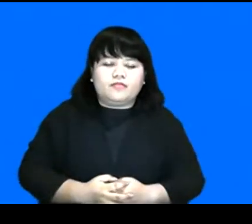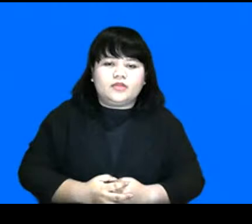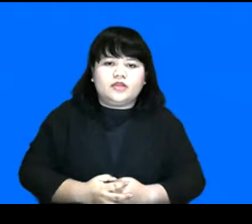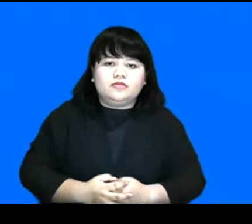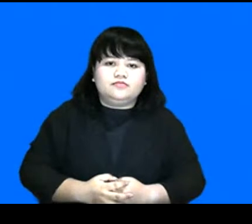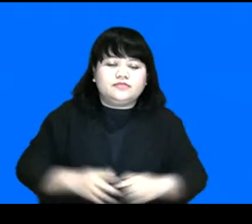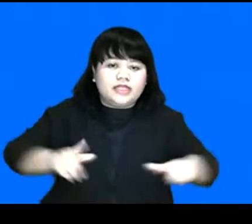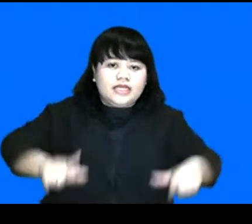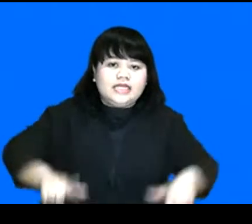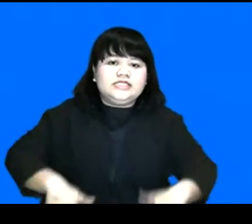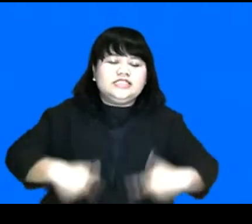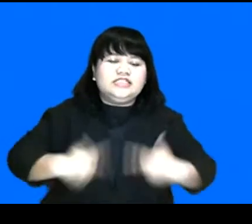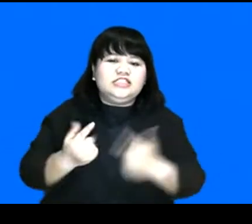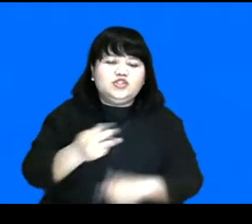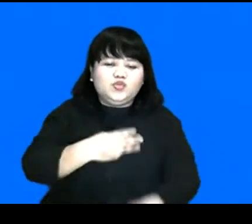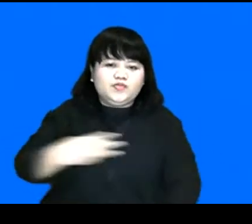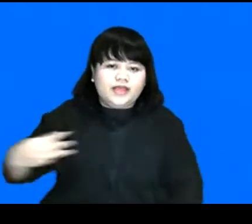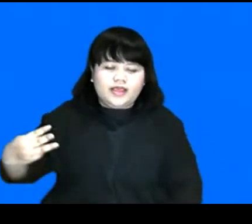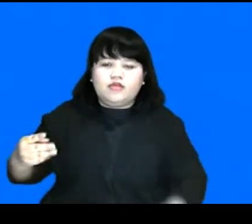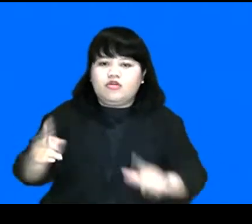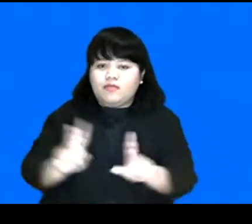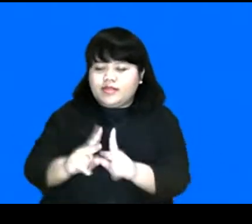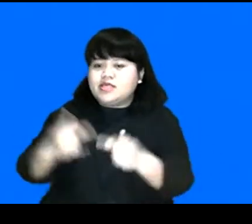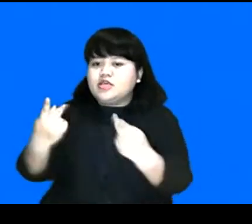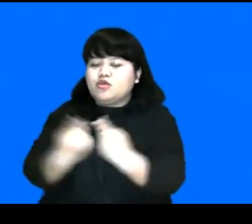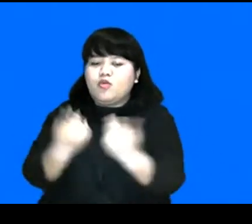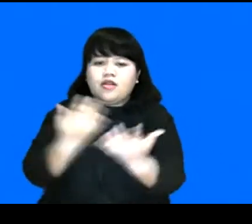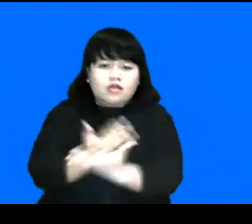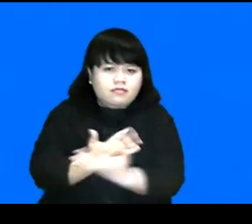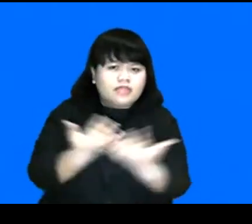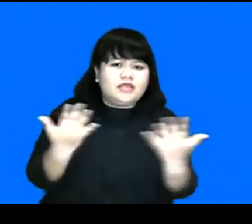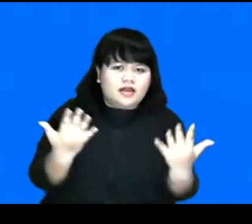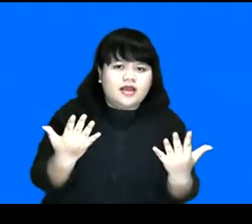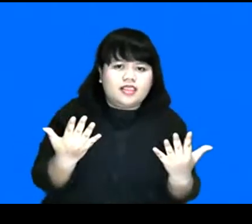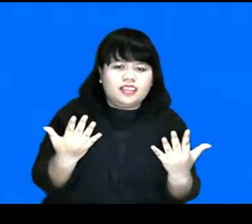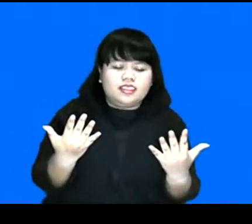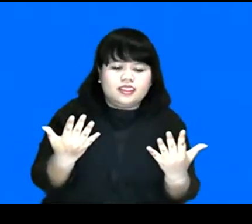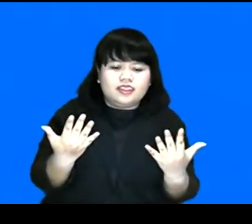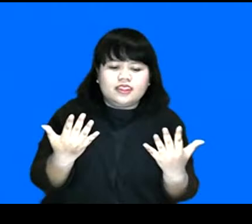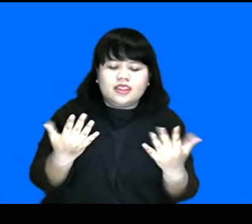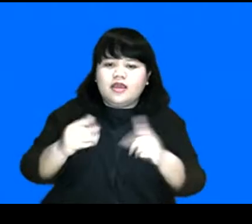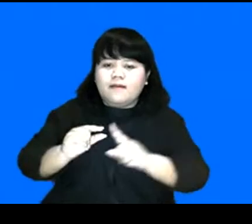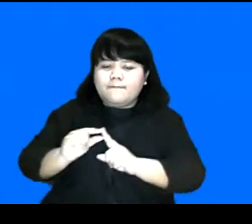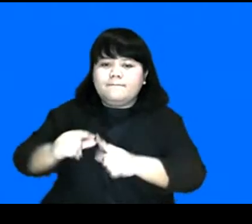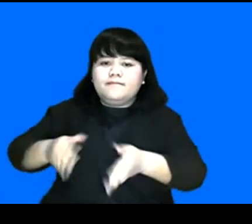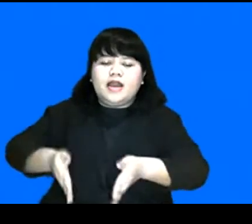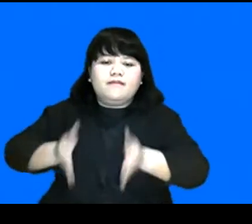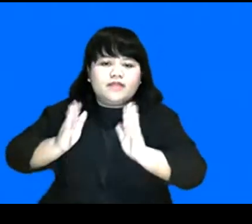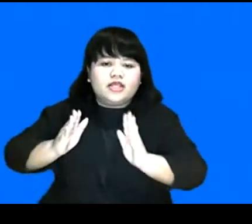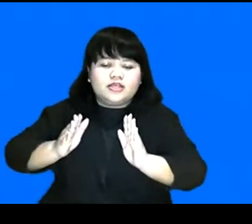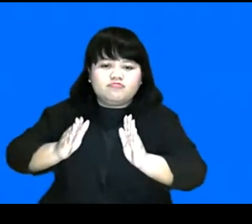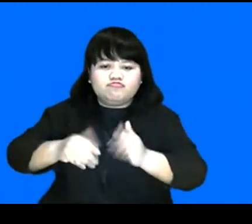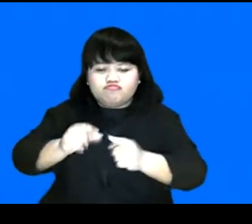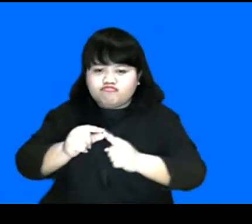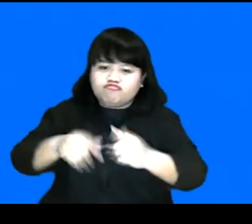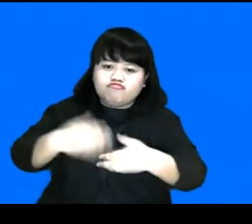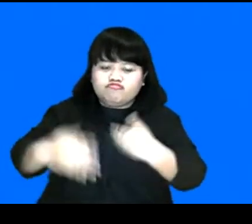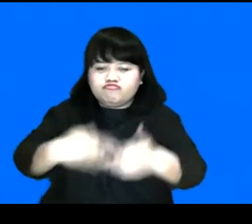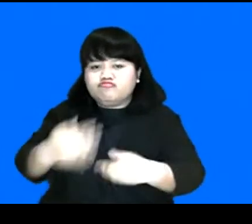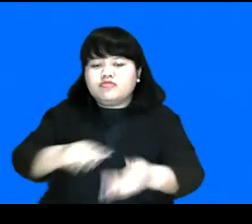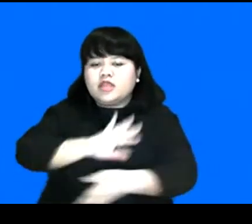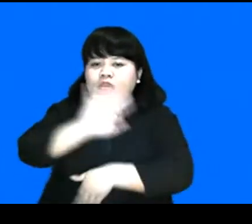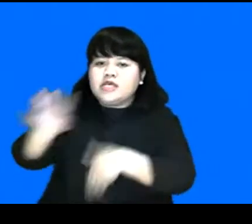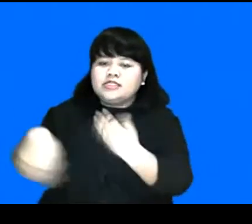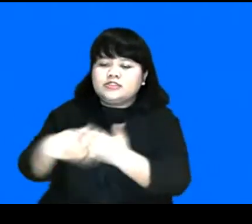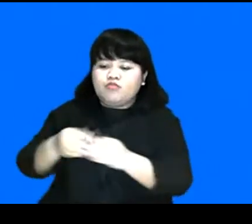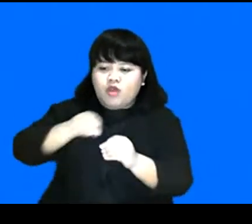communities, our factories, and everywhere, our farmlands are all dependent on